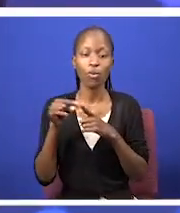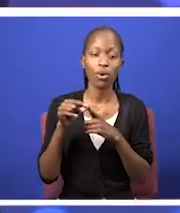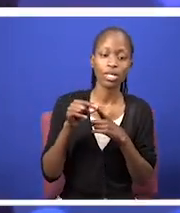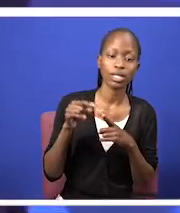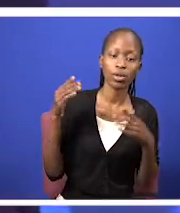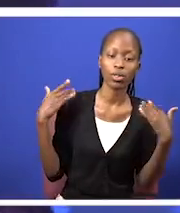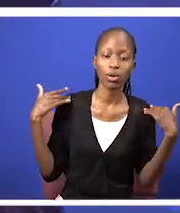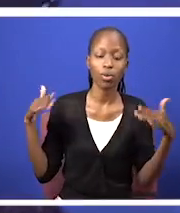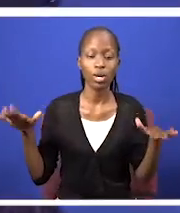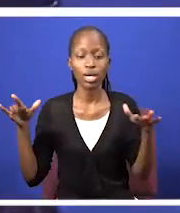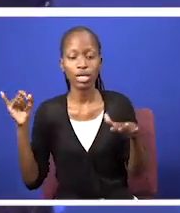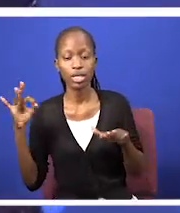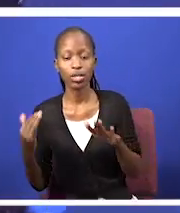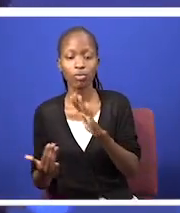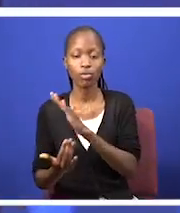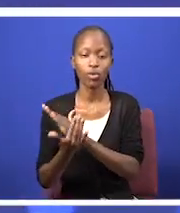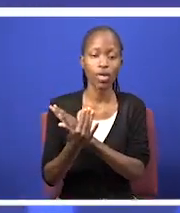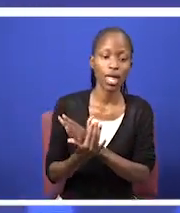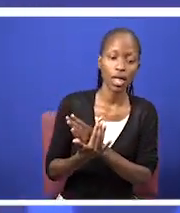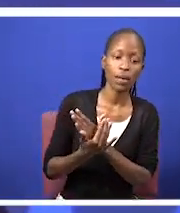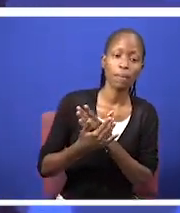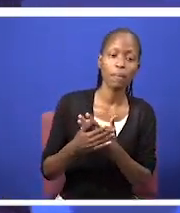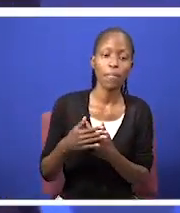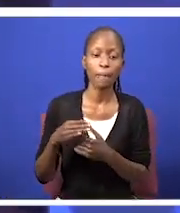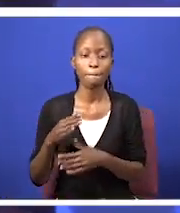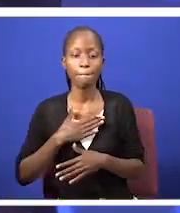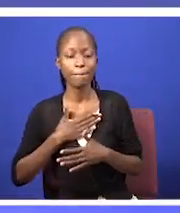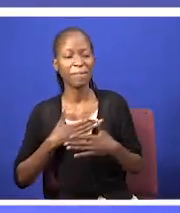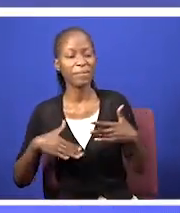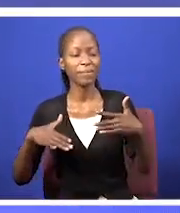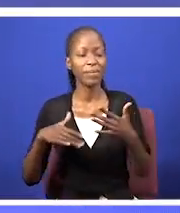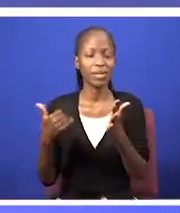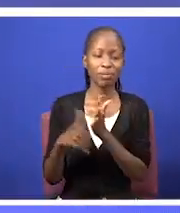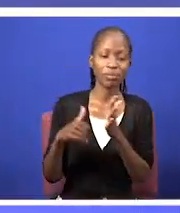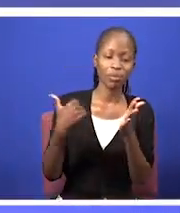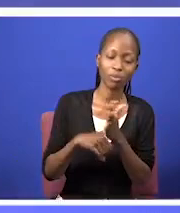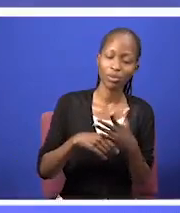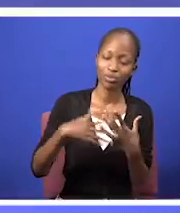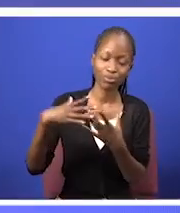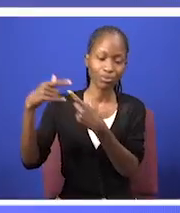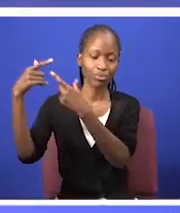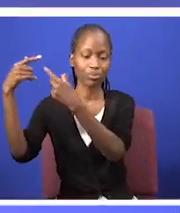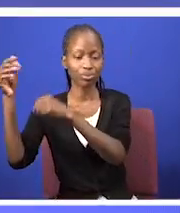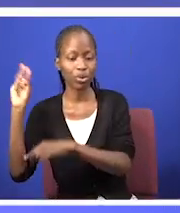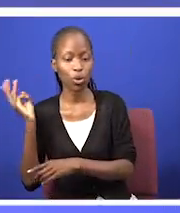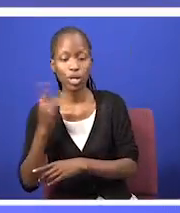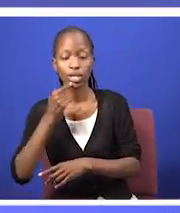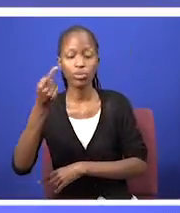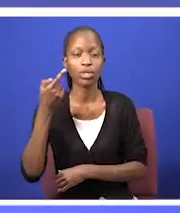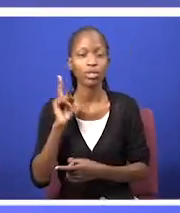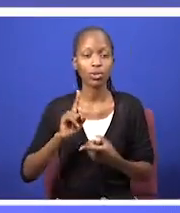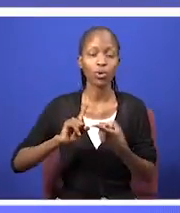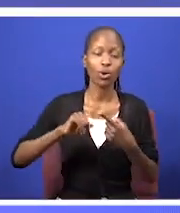Words on the wings of a morning, my dark nights will fade away. Speak